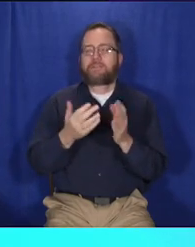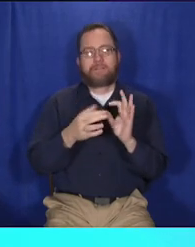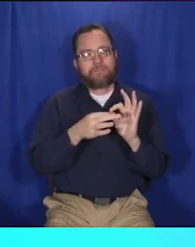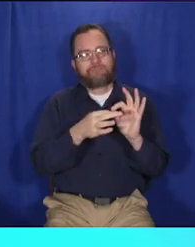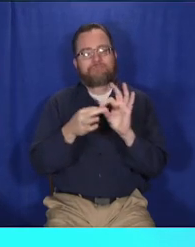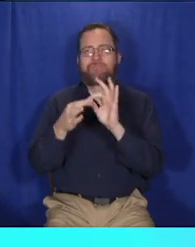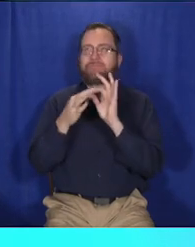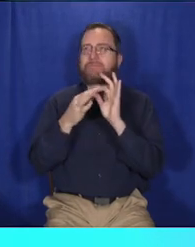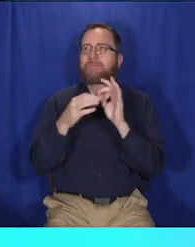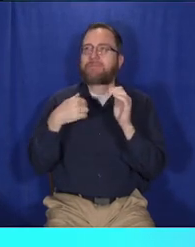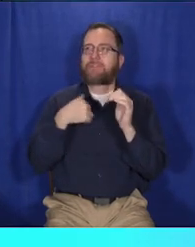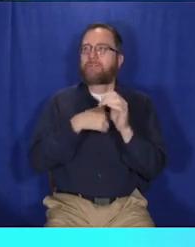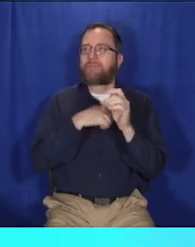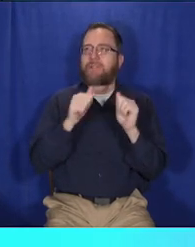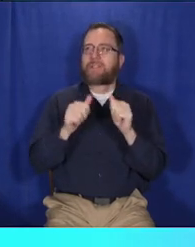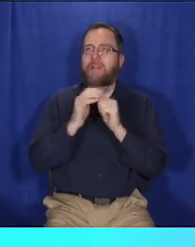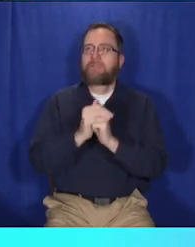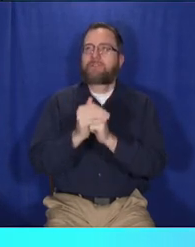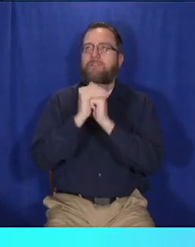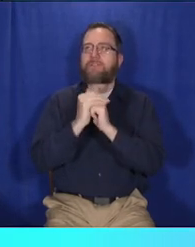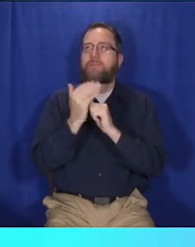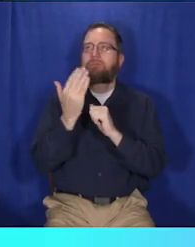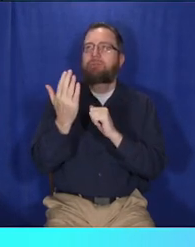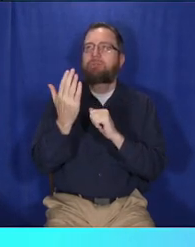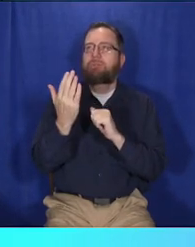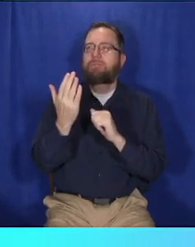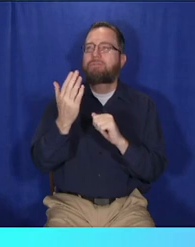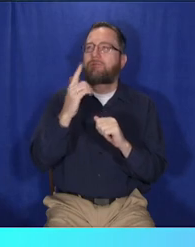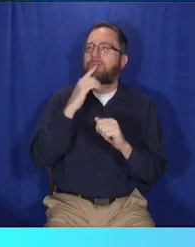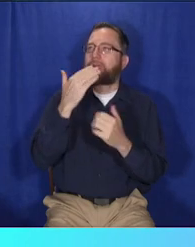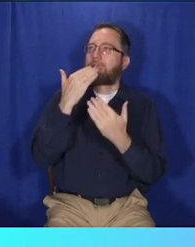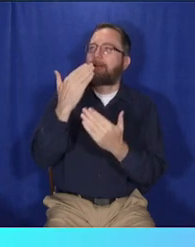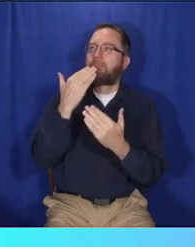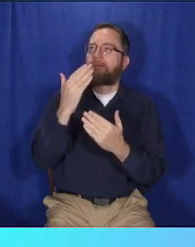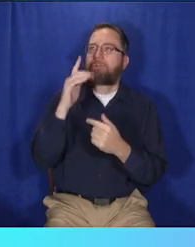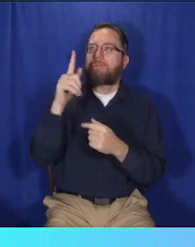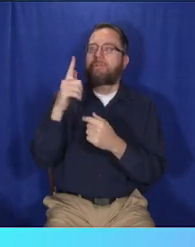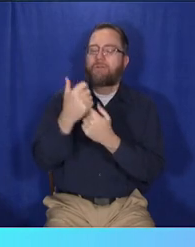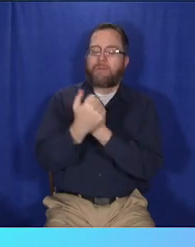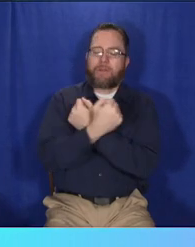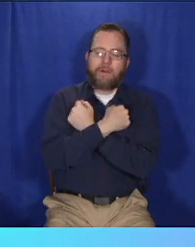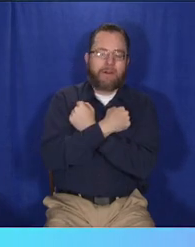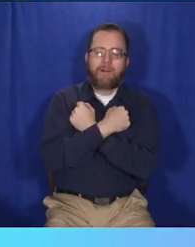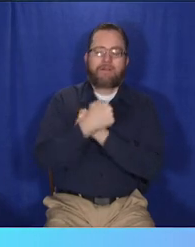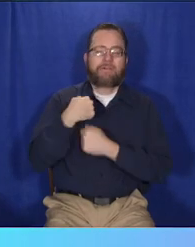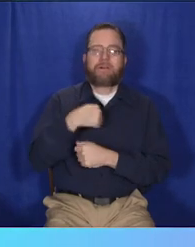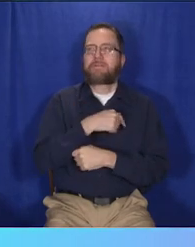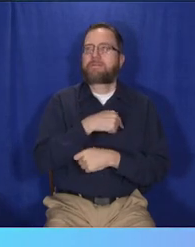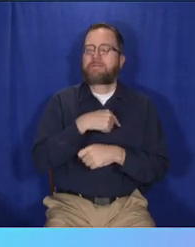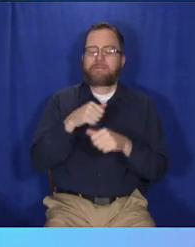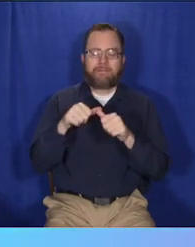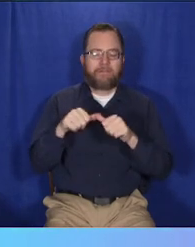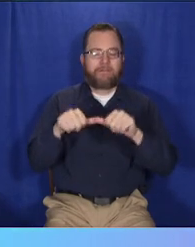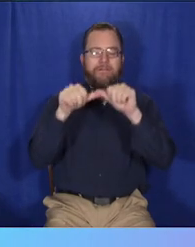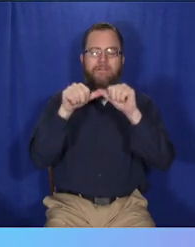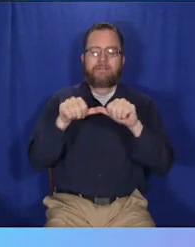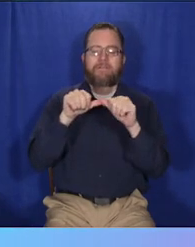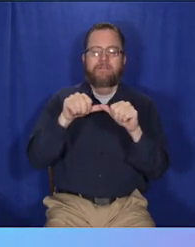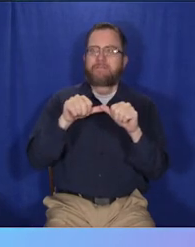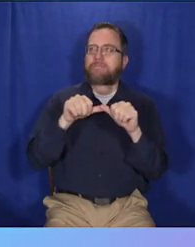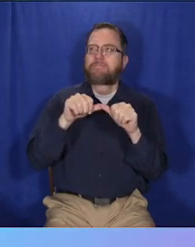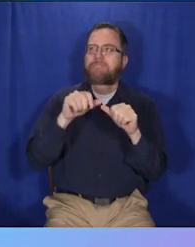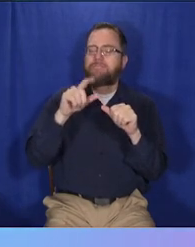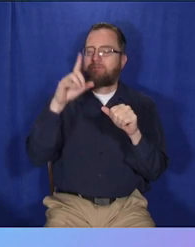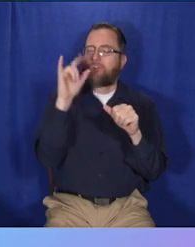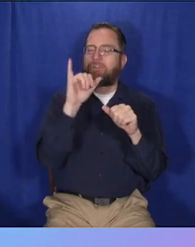you. We are so grateful for your love, your never-ending love, your unconditional love for us. Thank